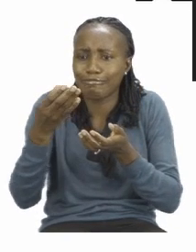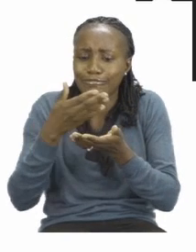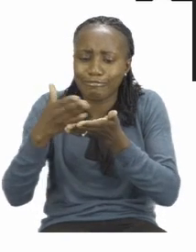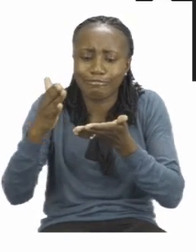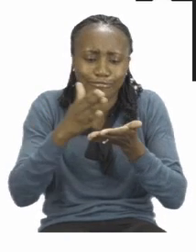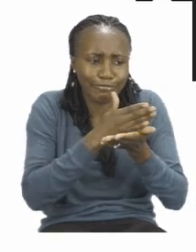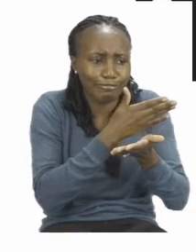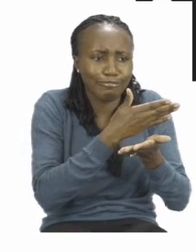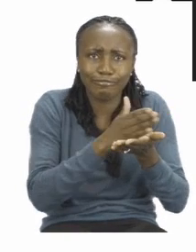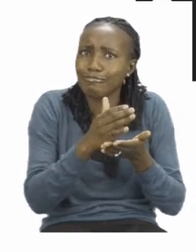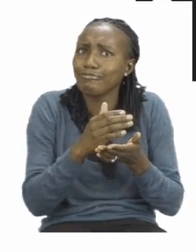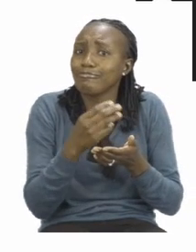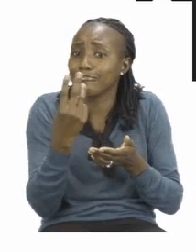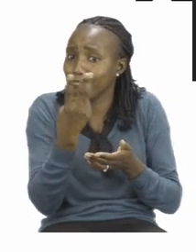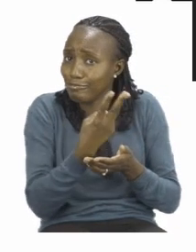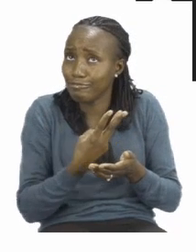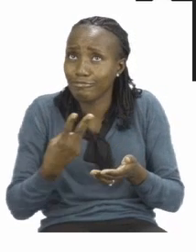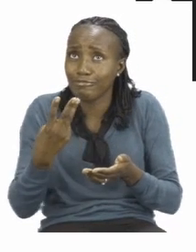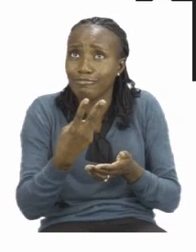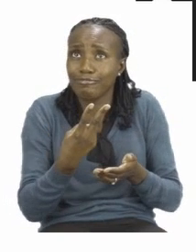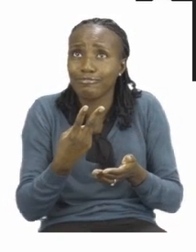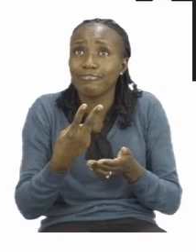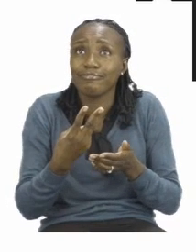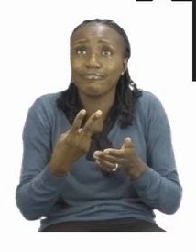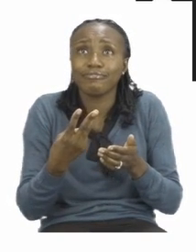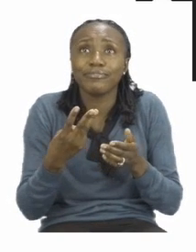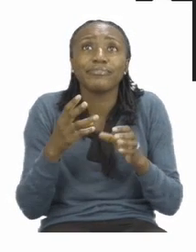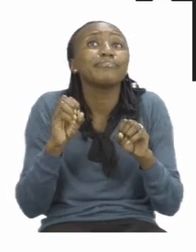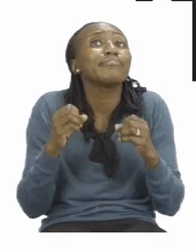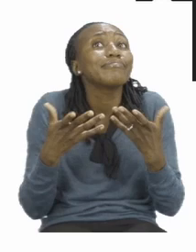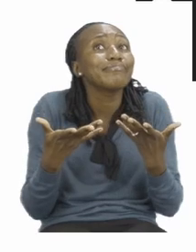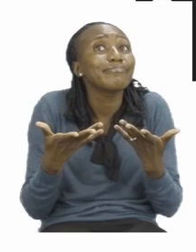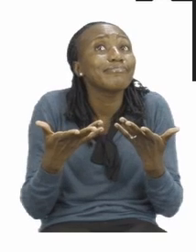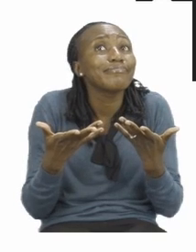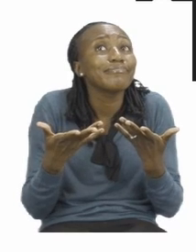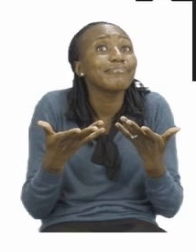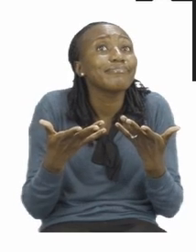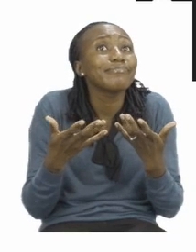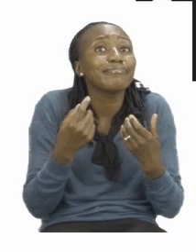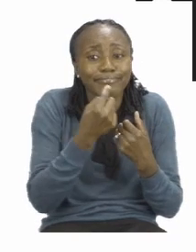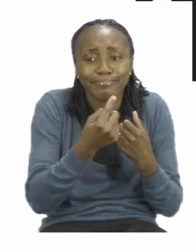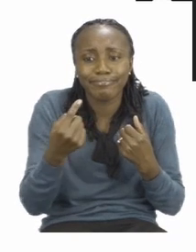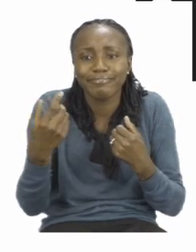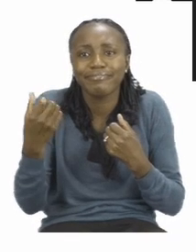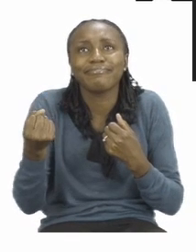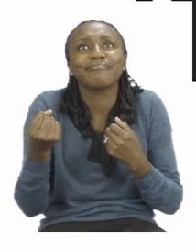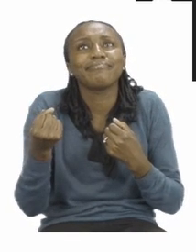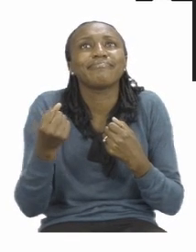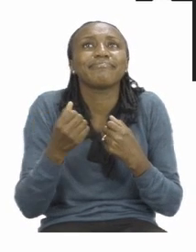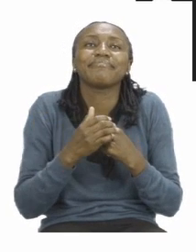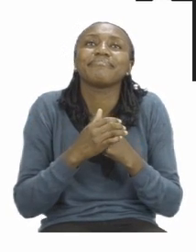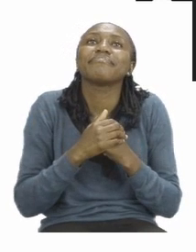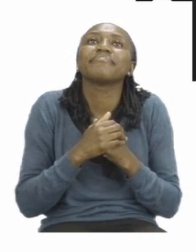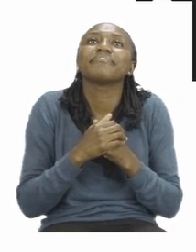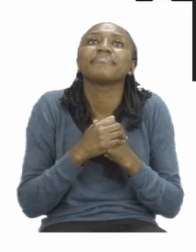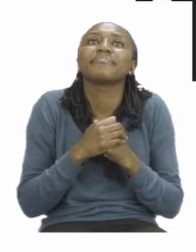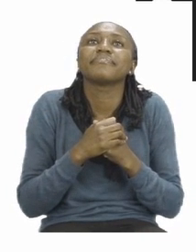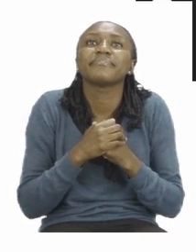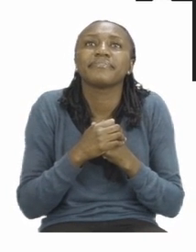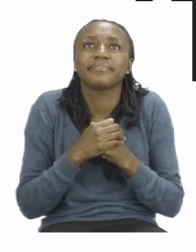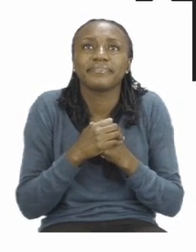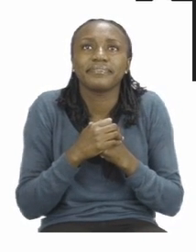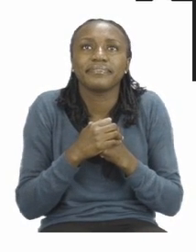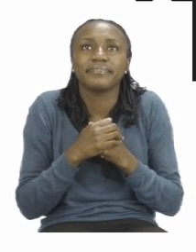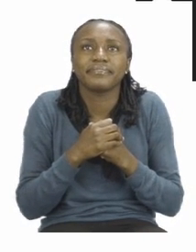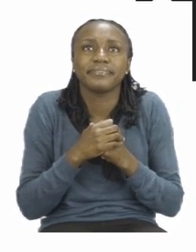equally among them, how many cupcakes will each friend get?